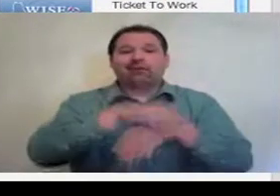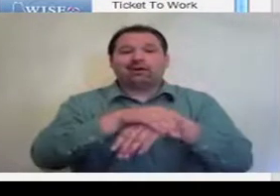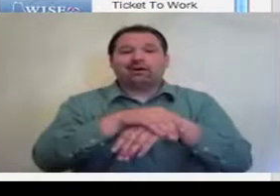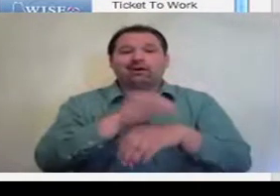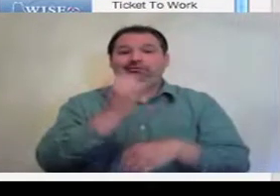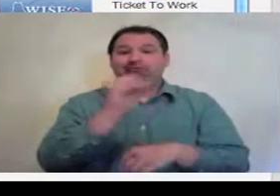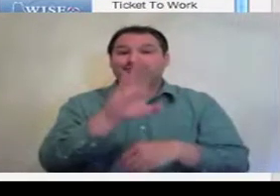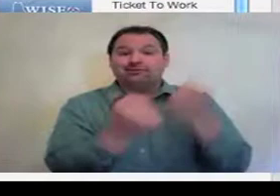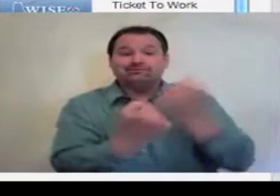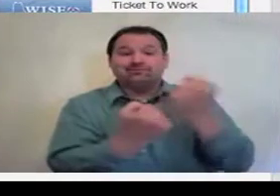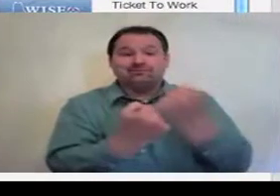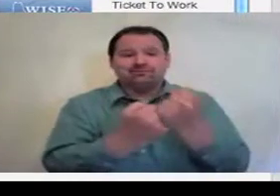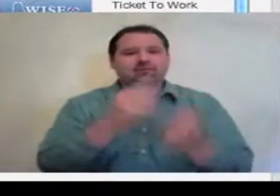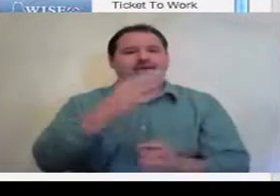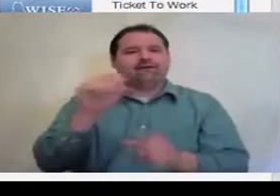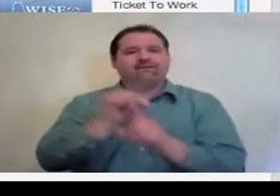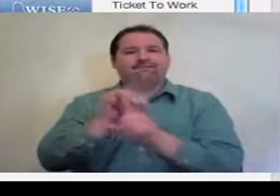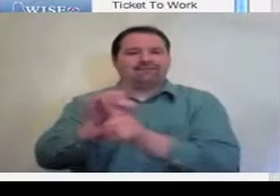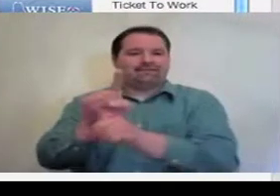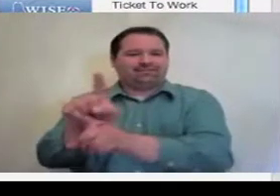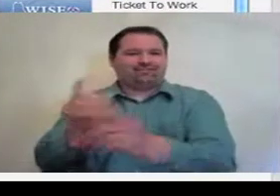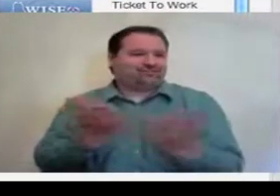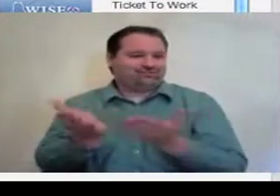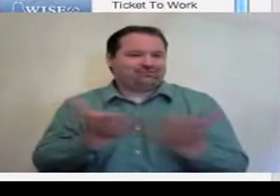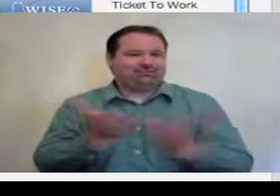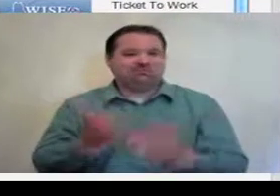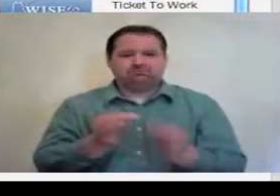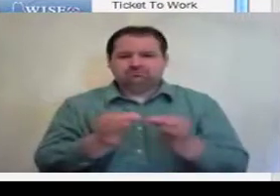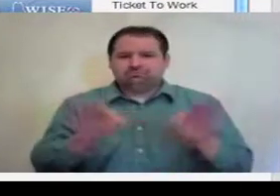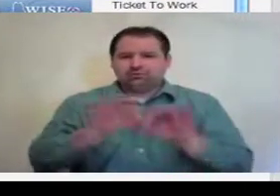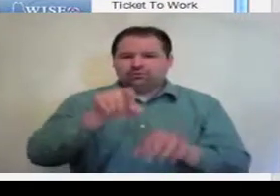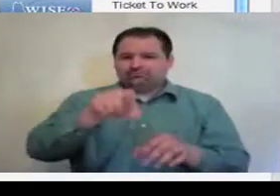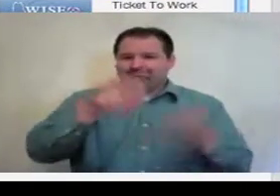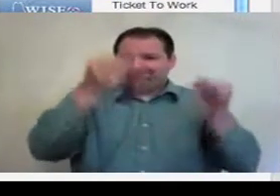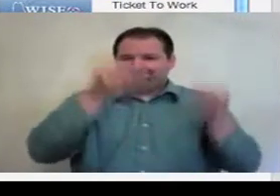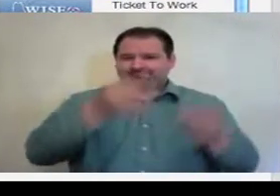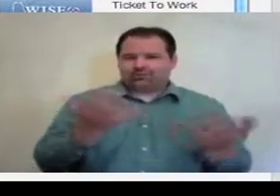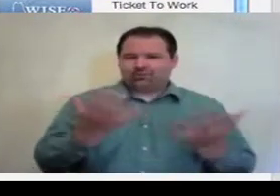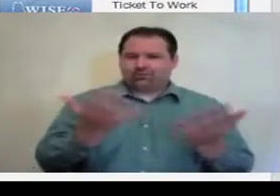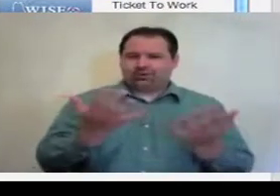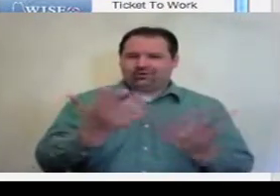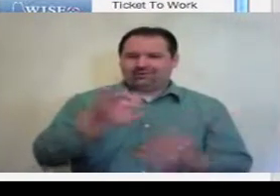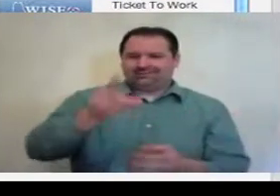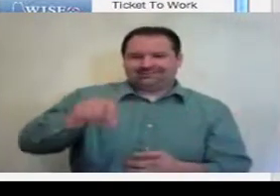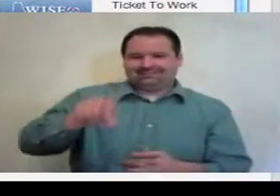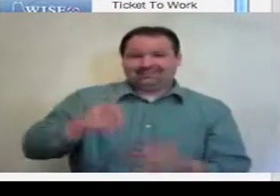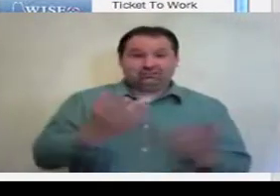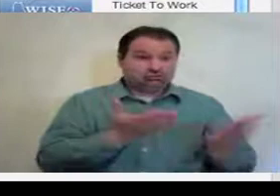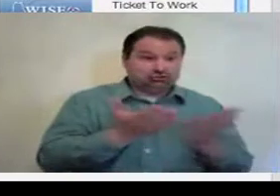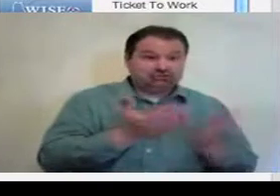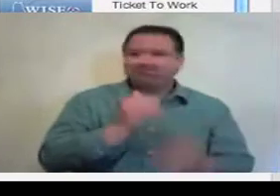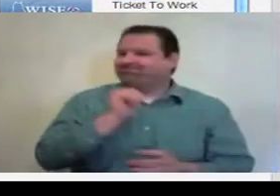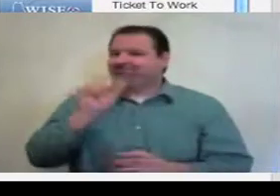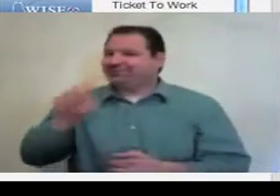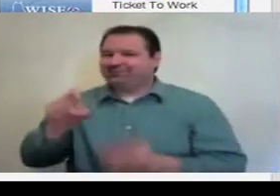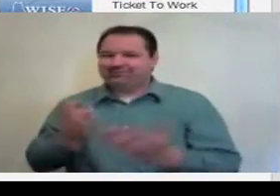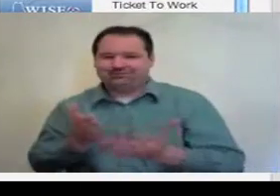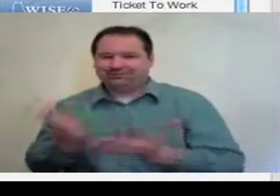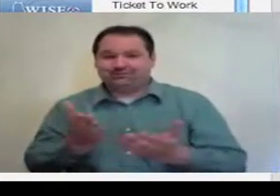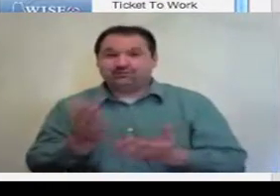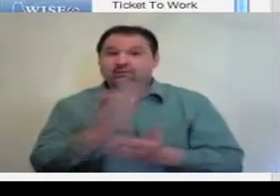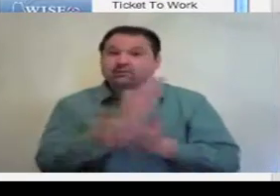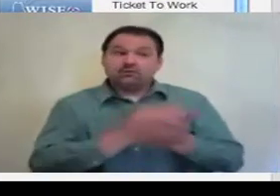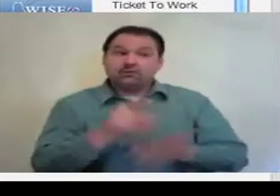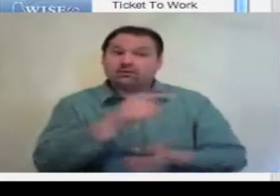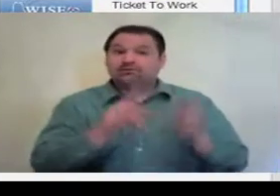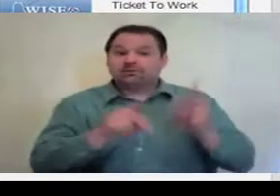coaching, on-site job assistance, and then follow-along training. You need to decide what's important to you. What services do you need or don't you